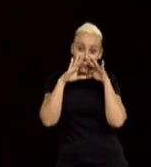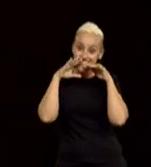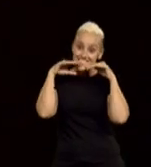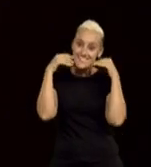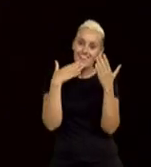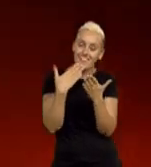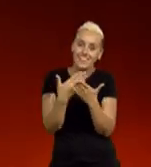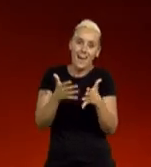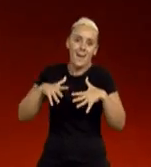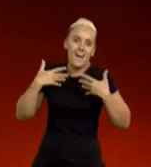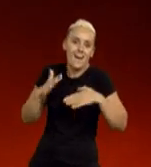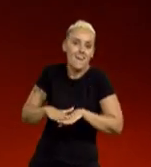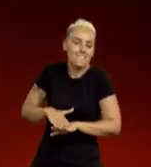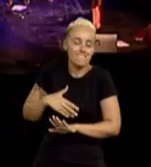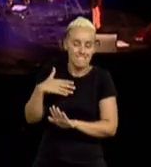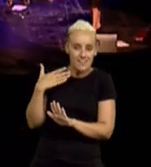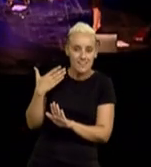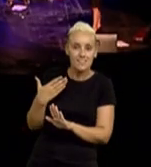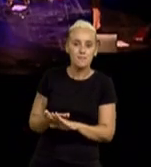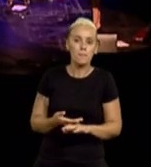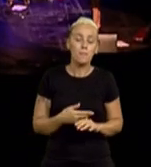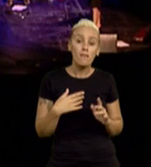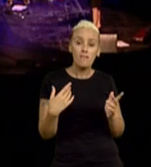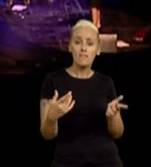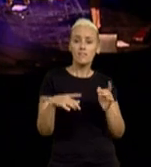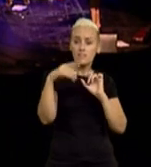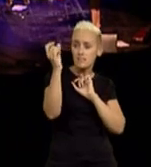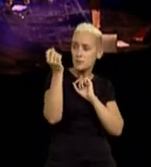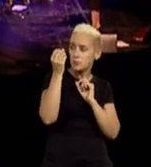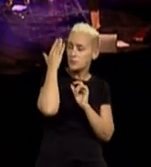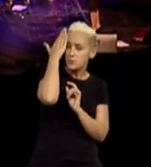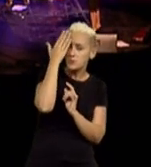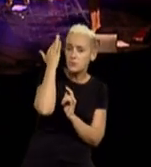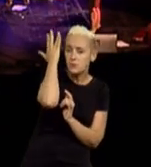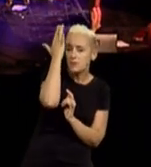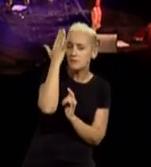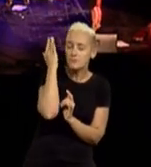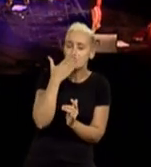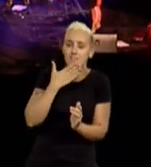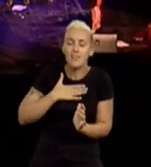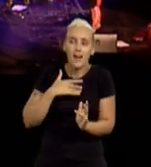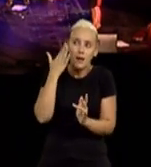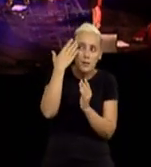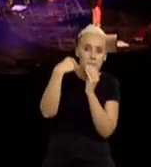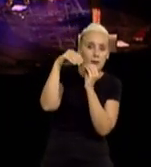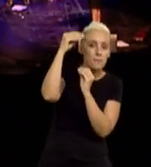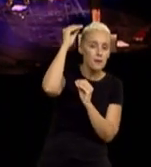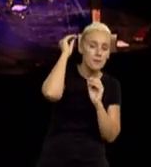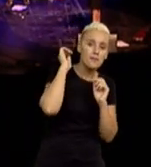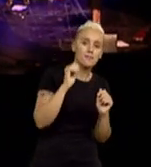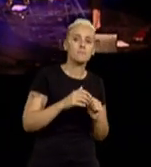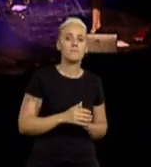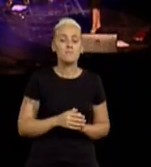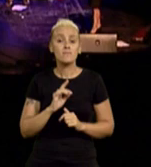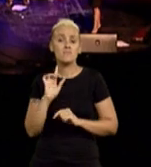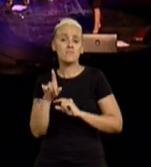double bite. Ring, ring, so urgent ring. Some man are crackin'. Oh,